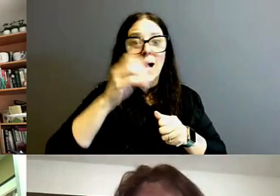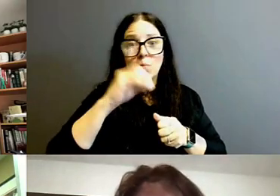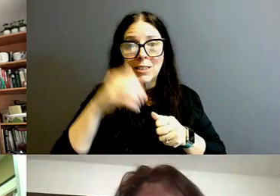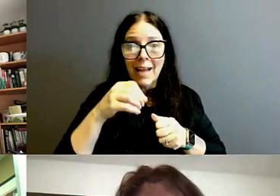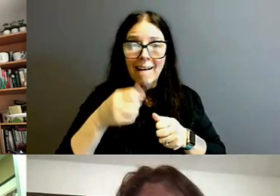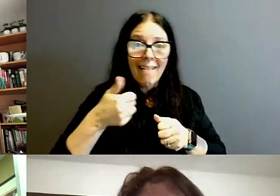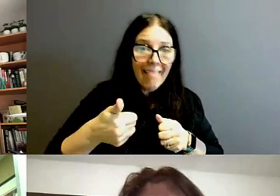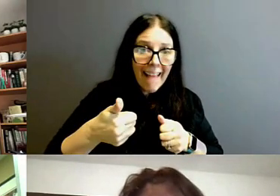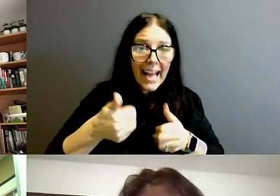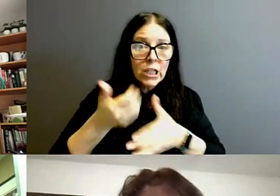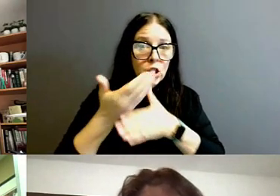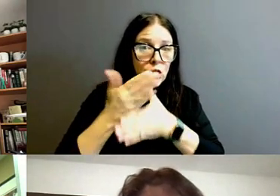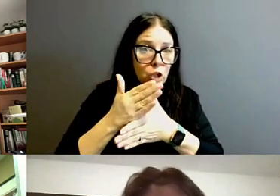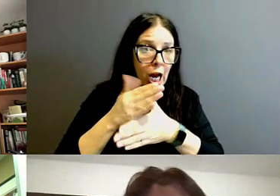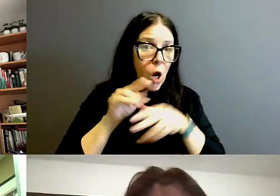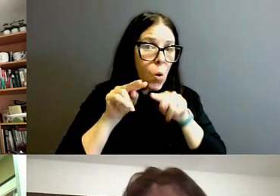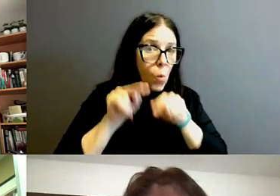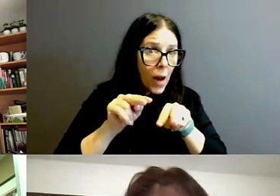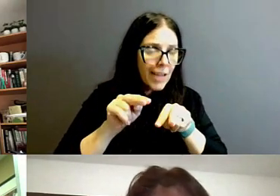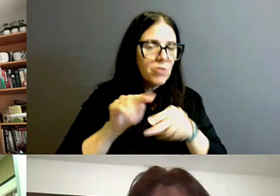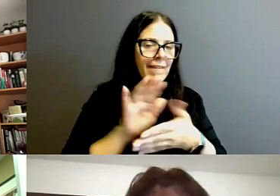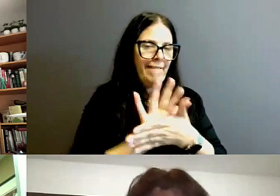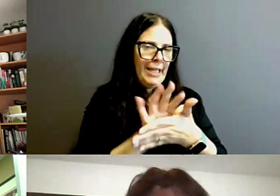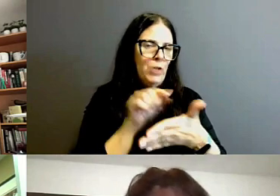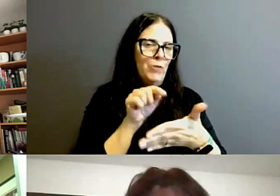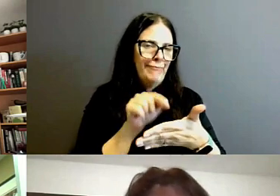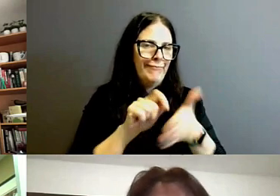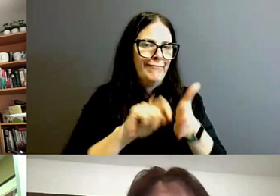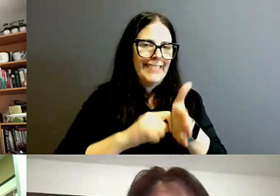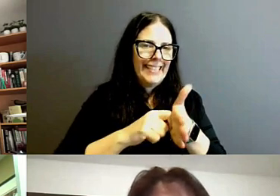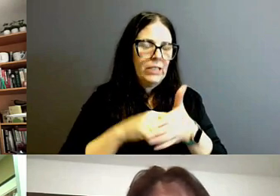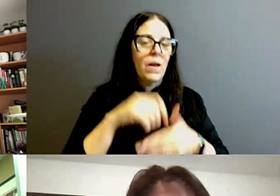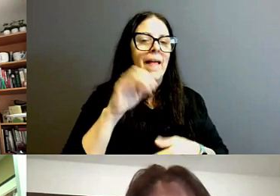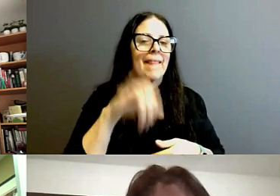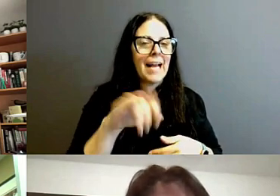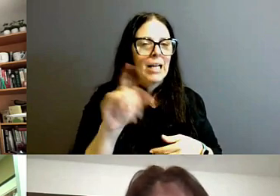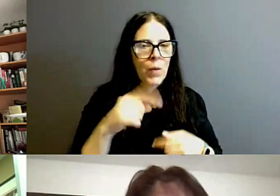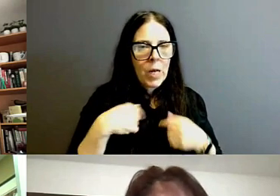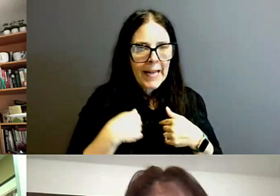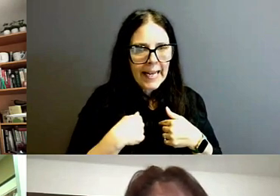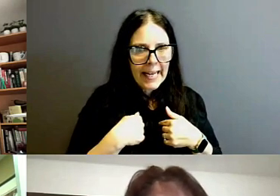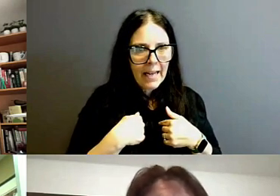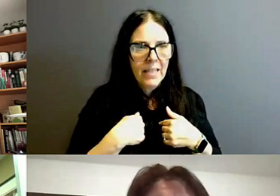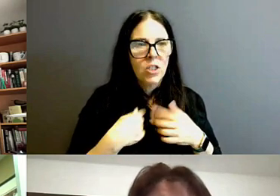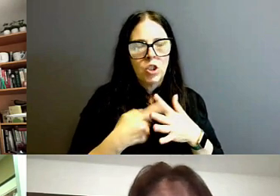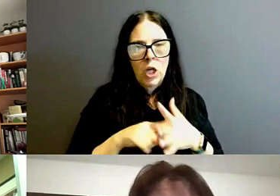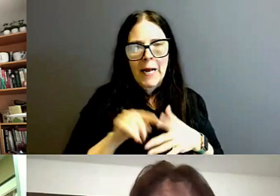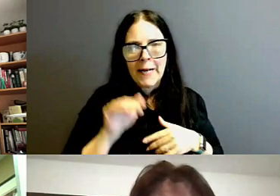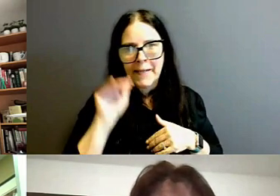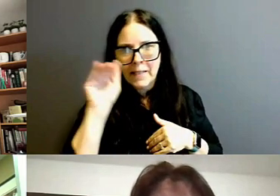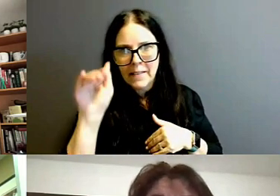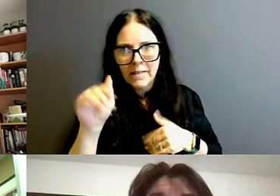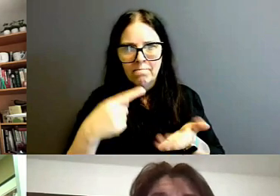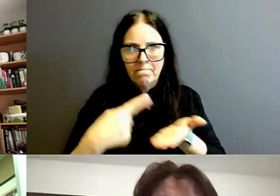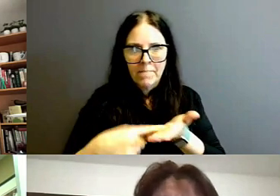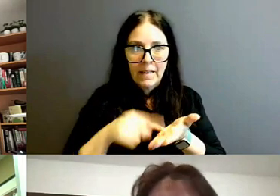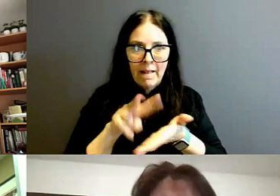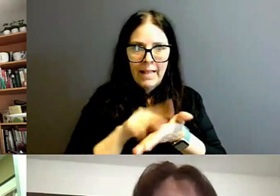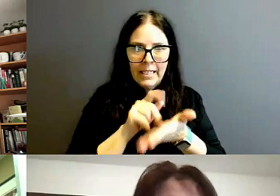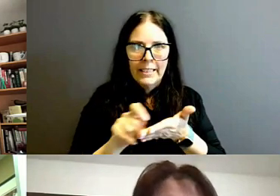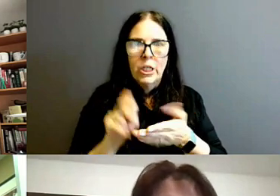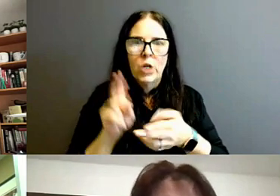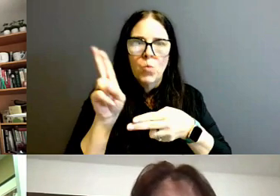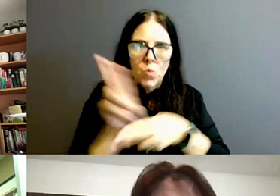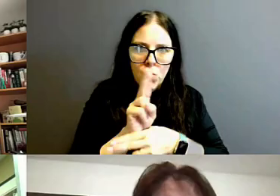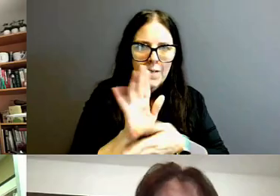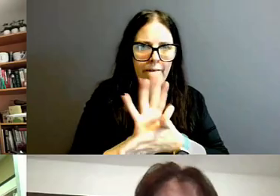on social media. And so that's where we started advocating about or talking about literacy through videos,